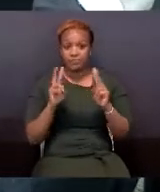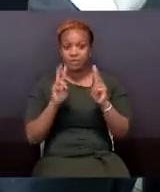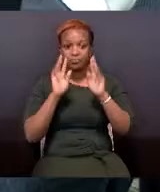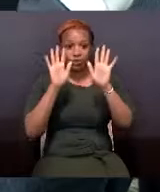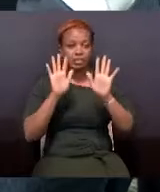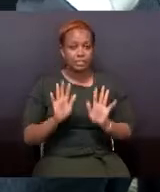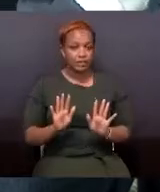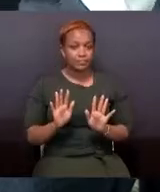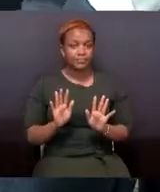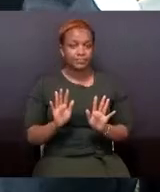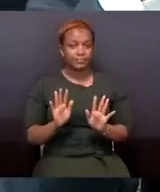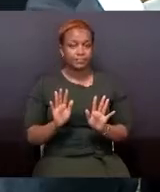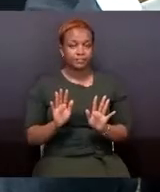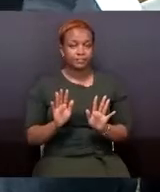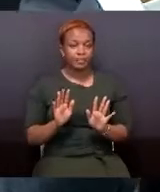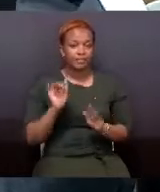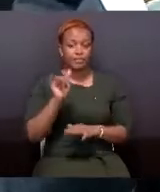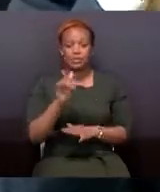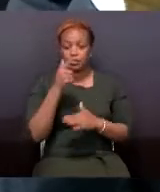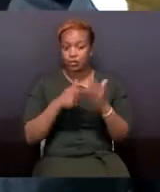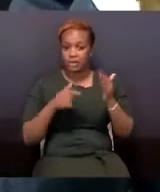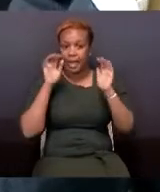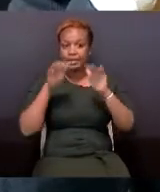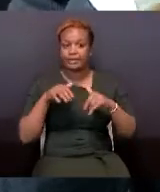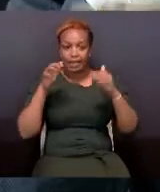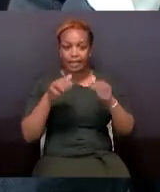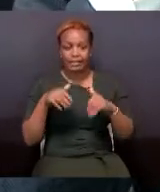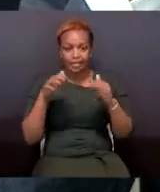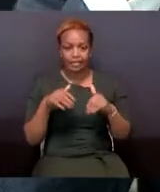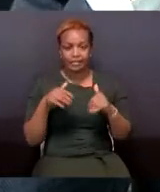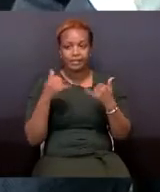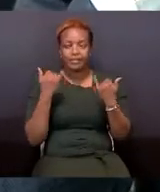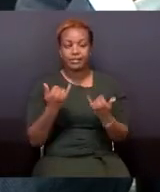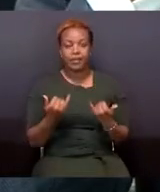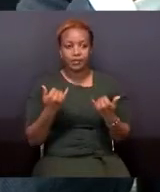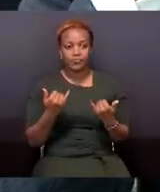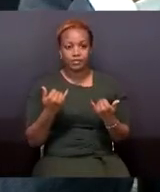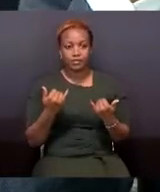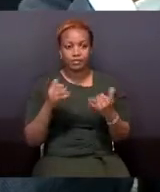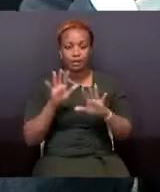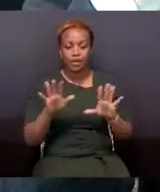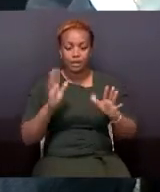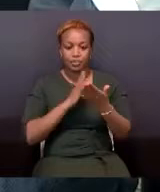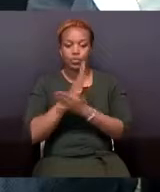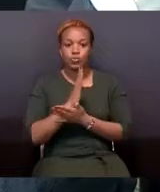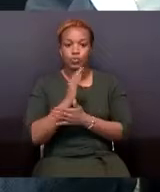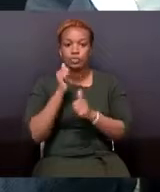else. And that is agriculture, and now the market through which we can